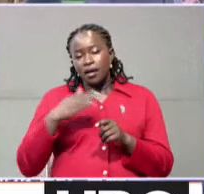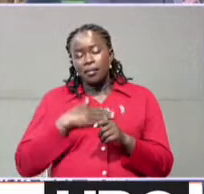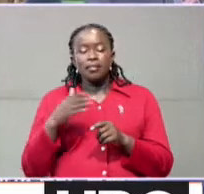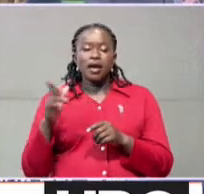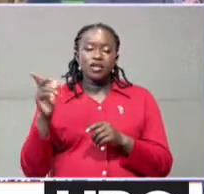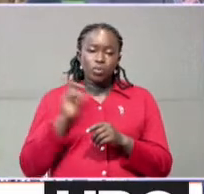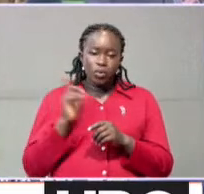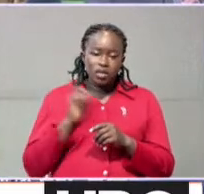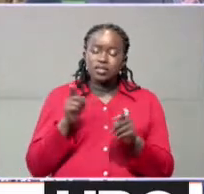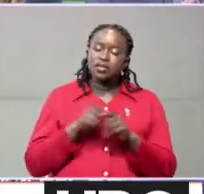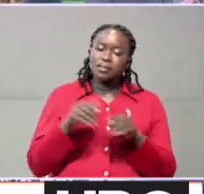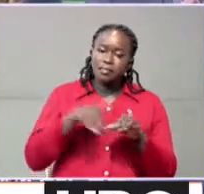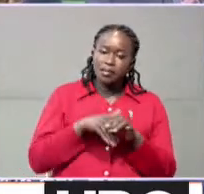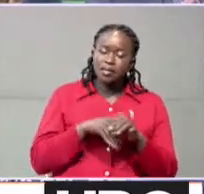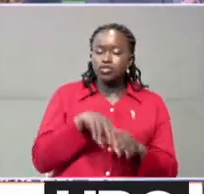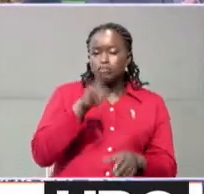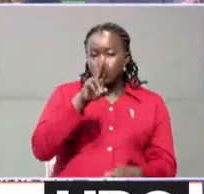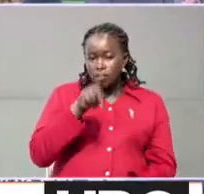of updf